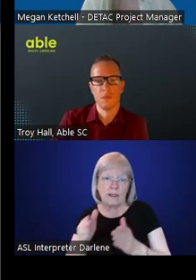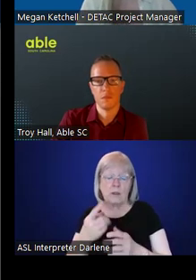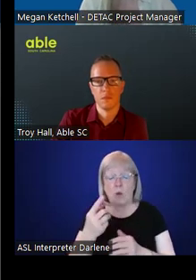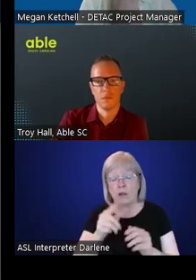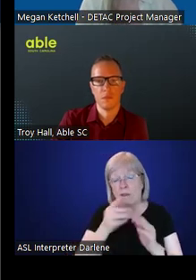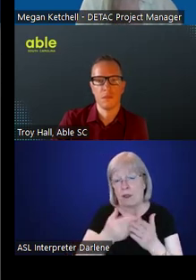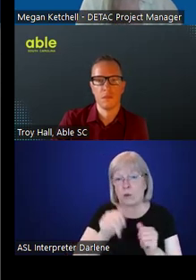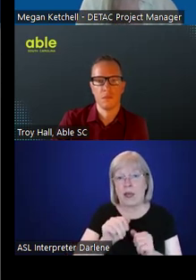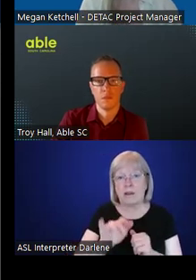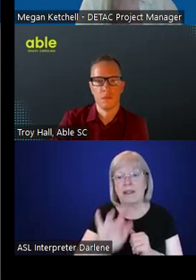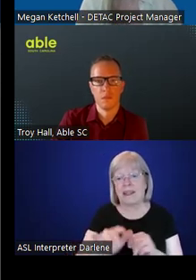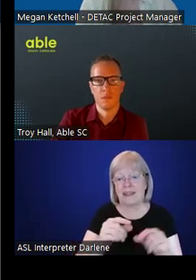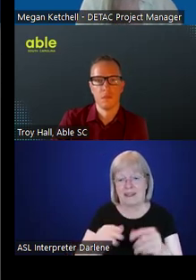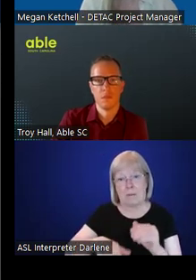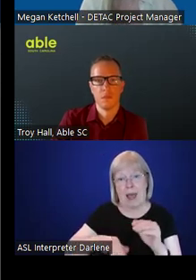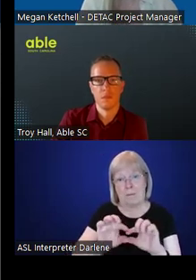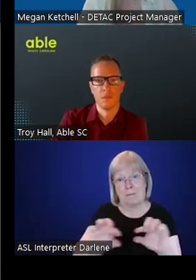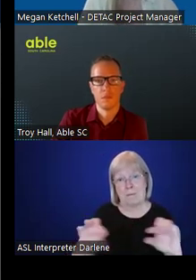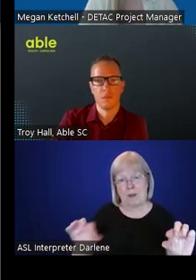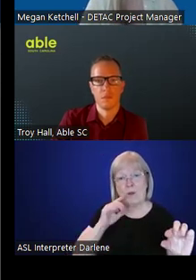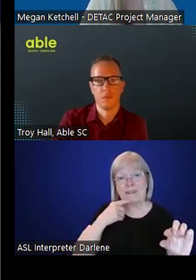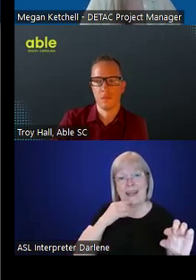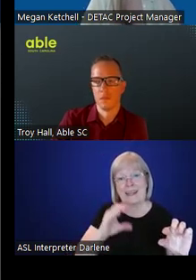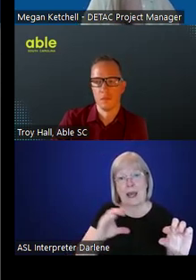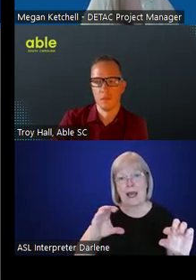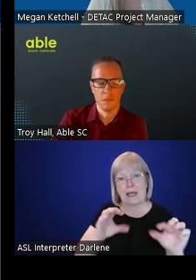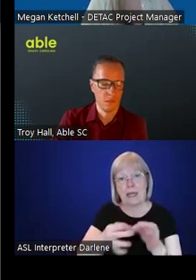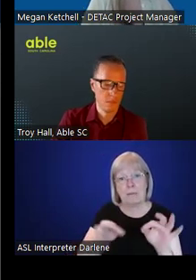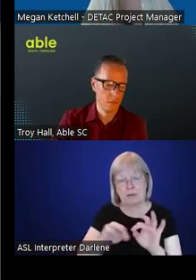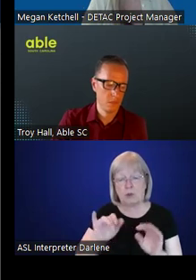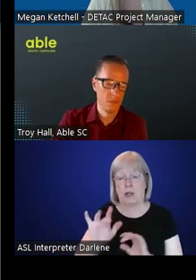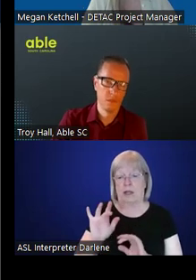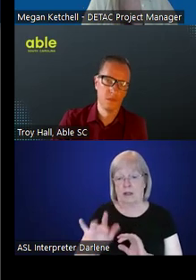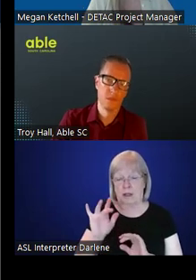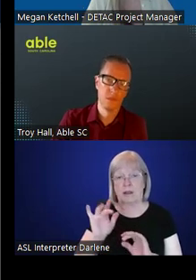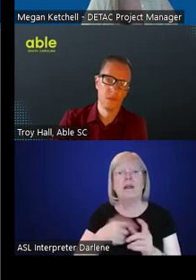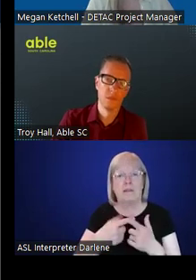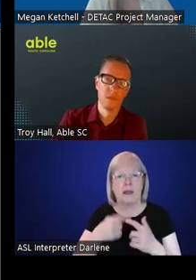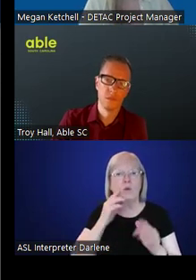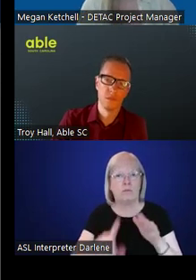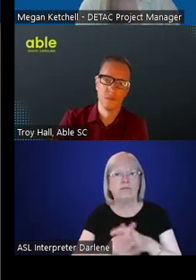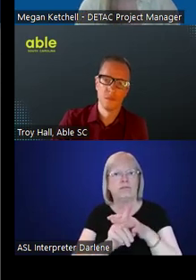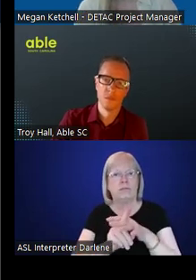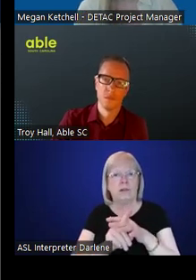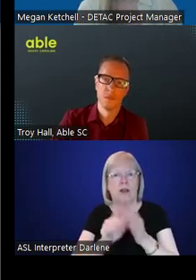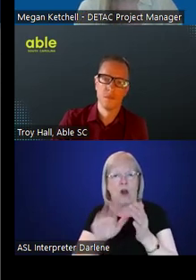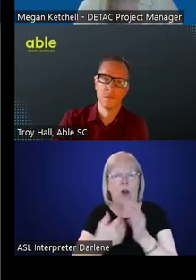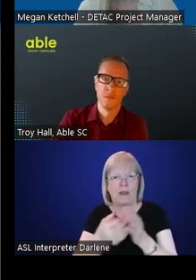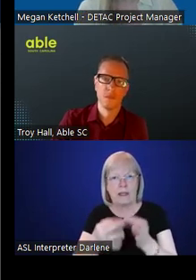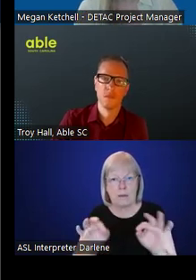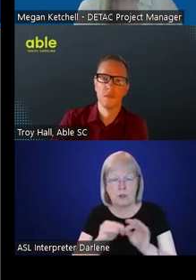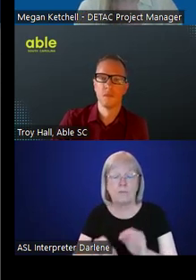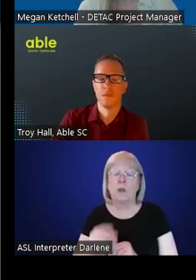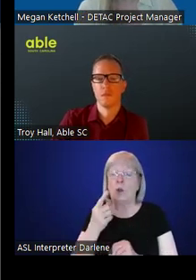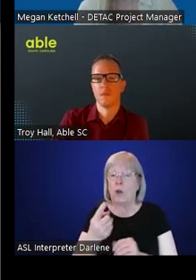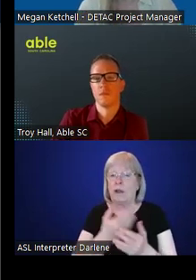click the captions button in the bottom of your Zoom window, and you can show the captions there. One thing to